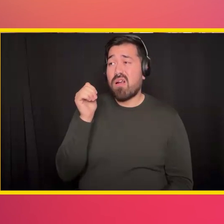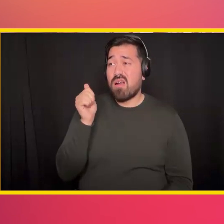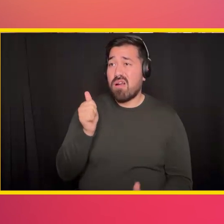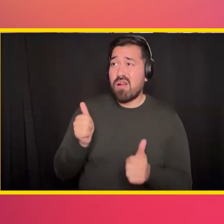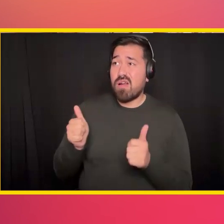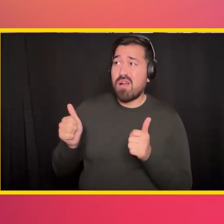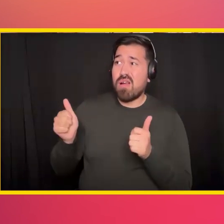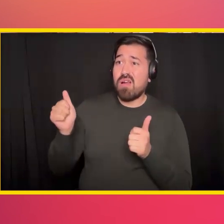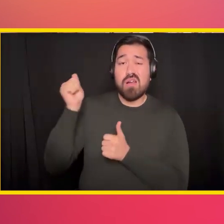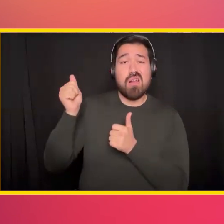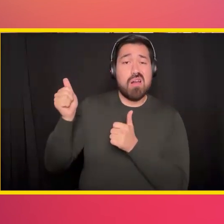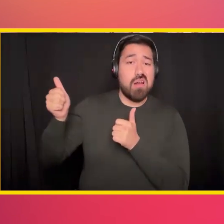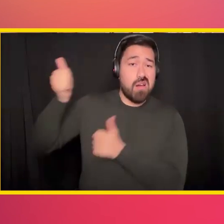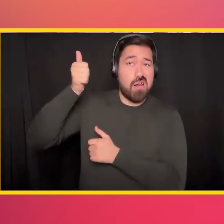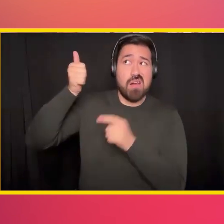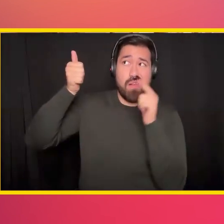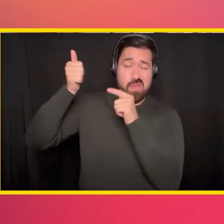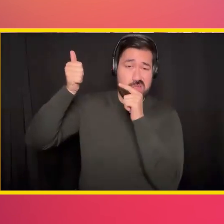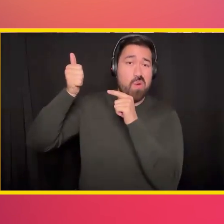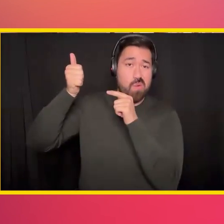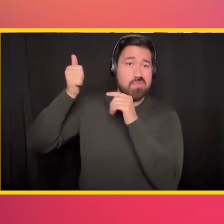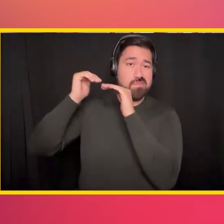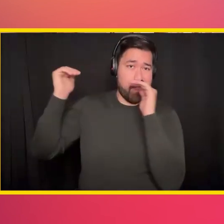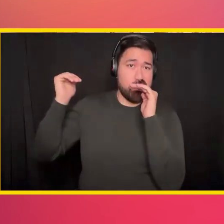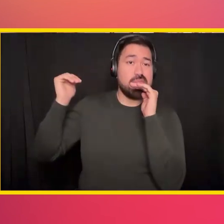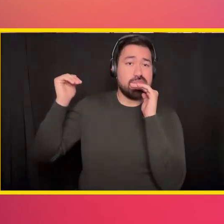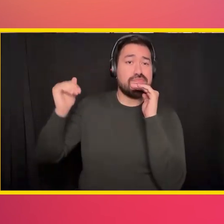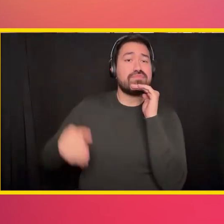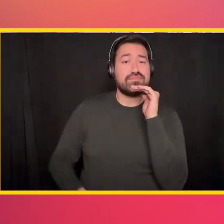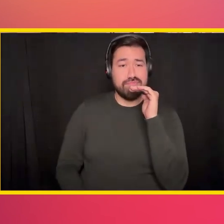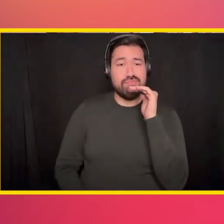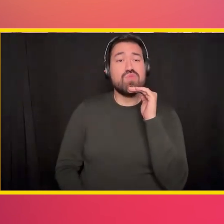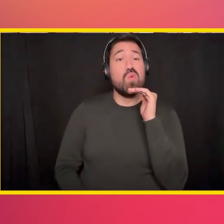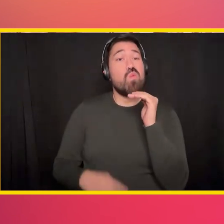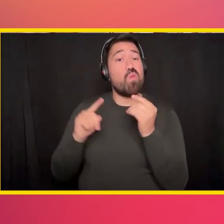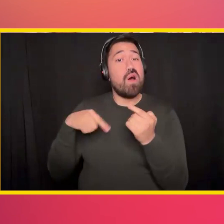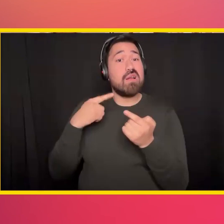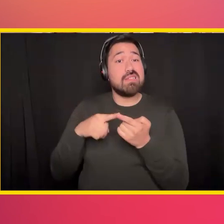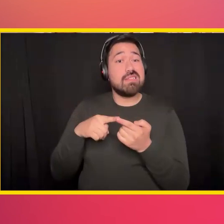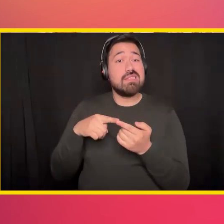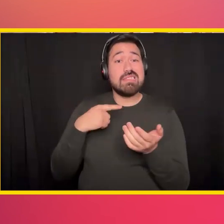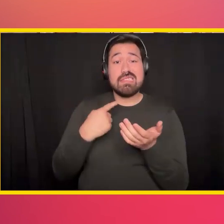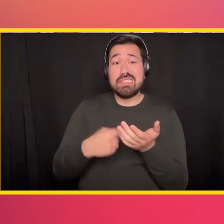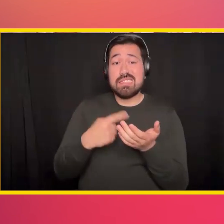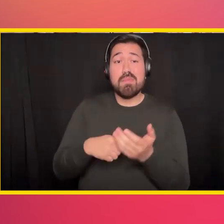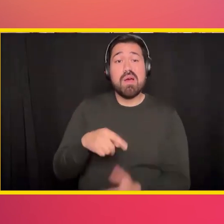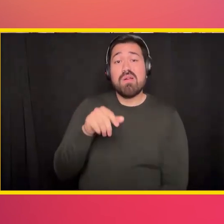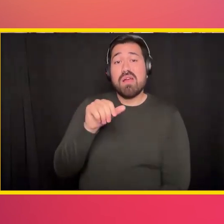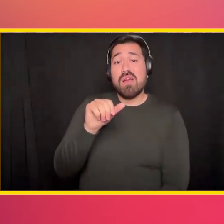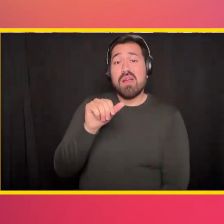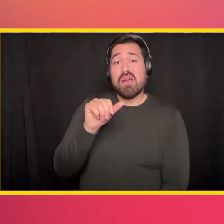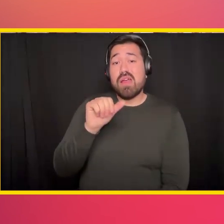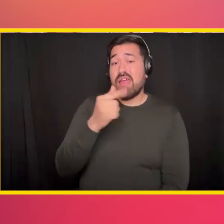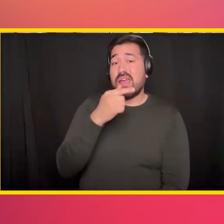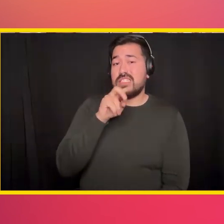of agency, right? So when we're talking about agent rank versus target rank, I'm using